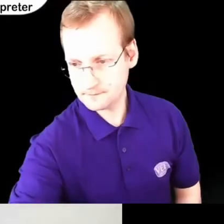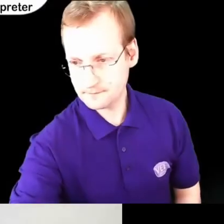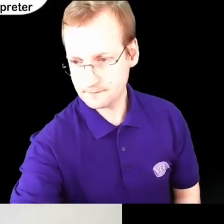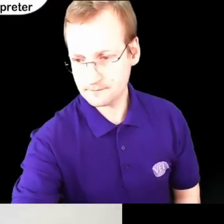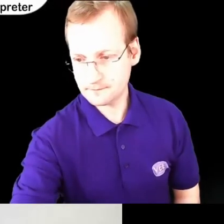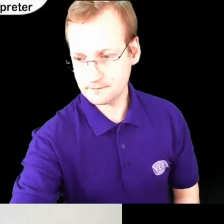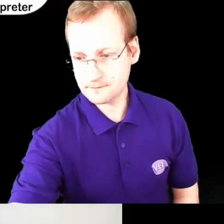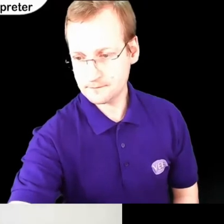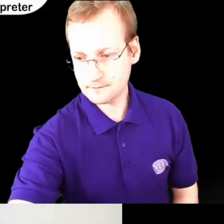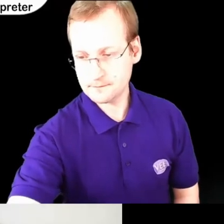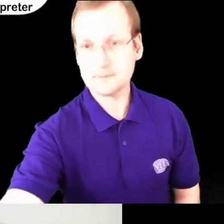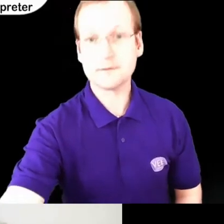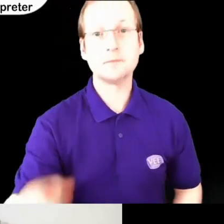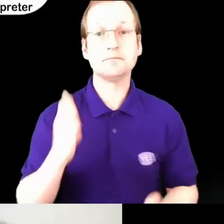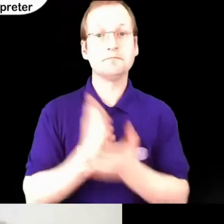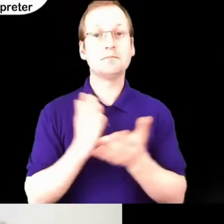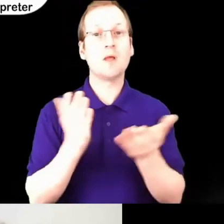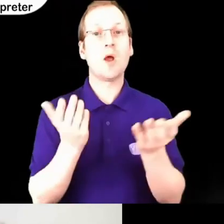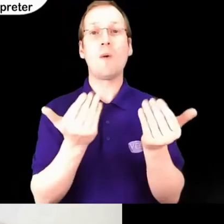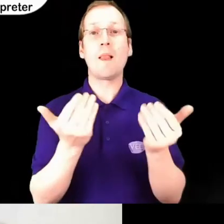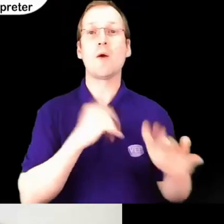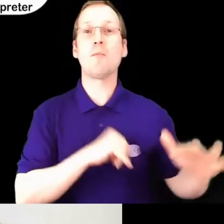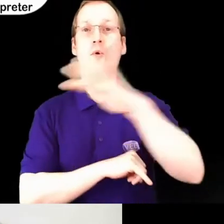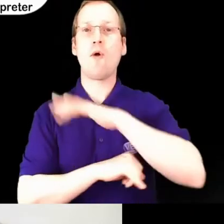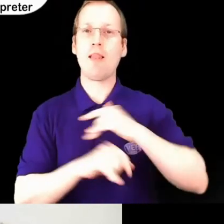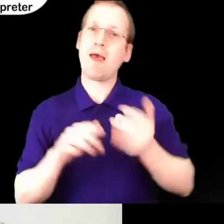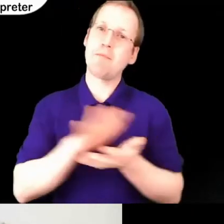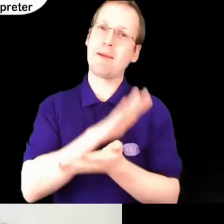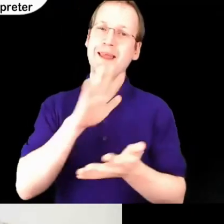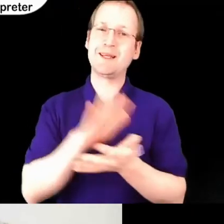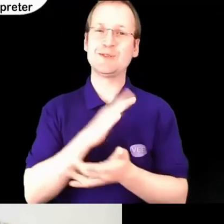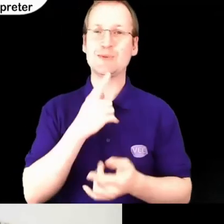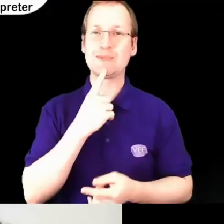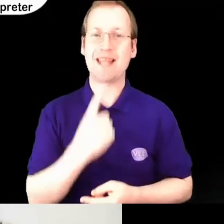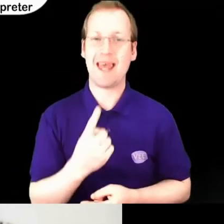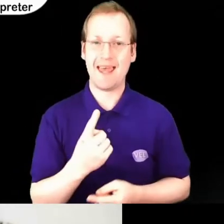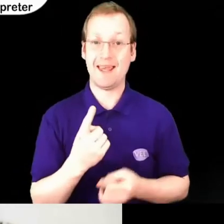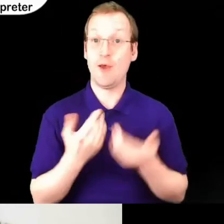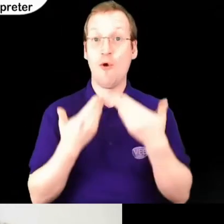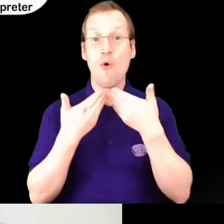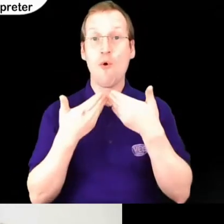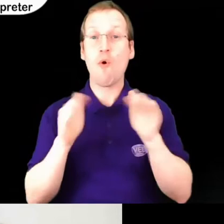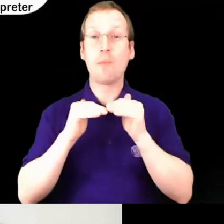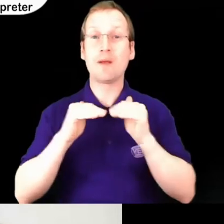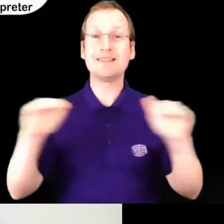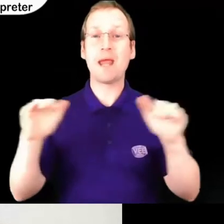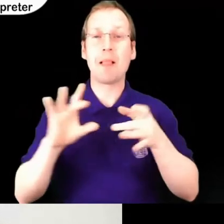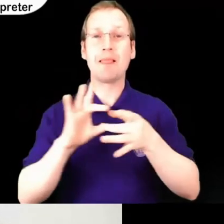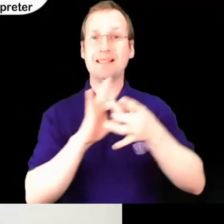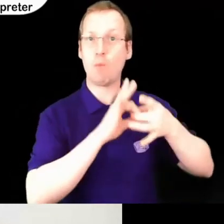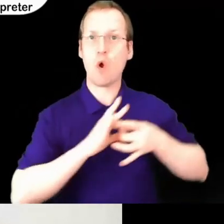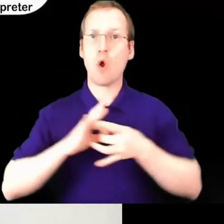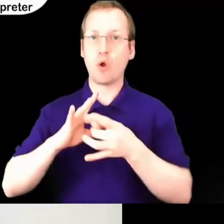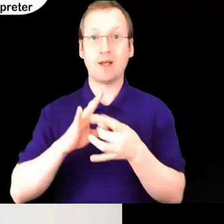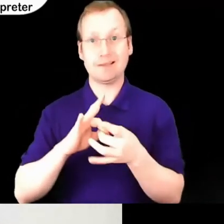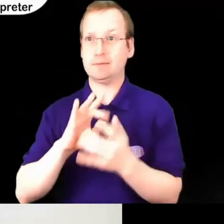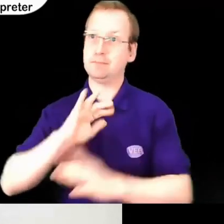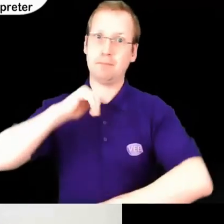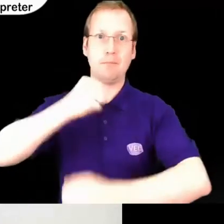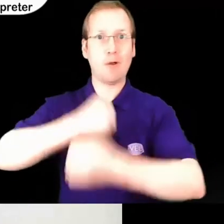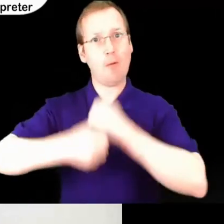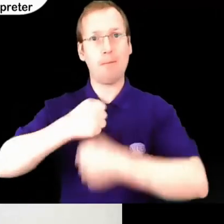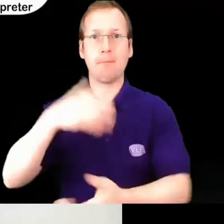Welcome, everyone. I'm really pleased to be able to say that the Open Table Network is now a charity.